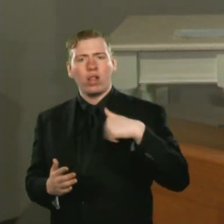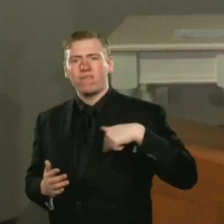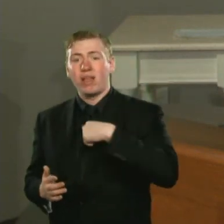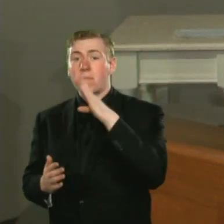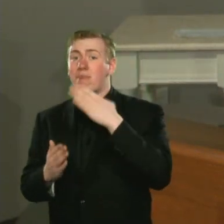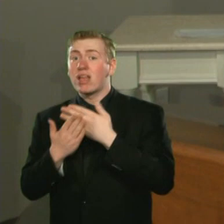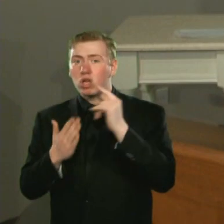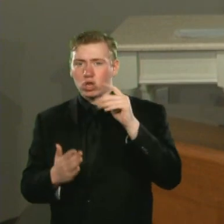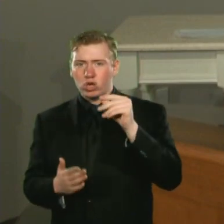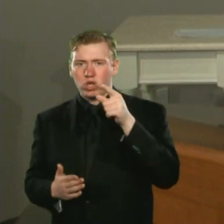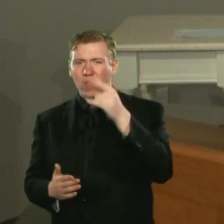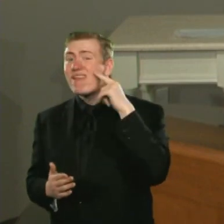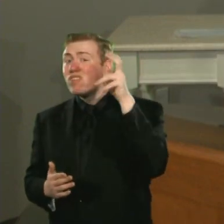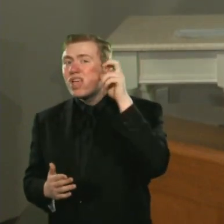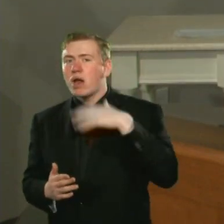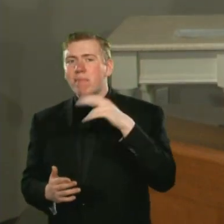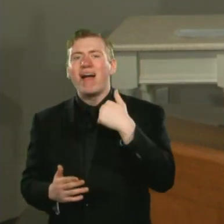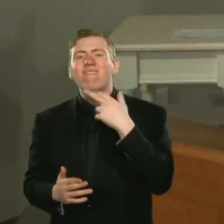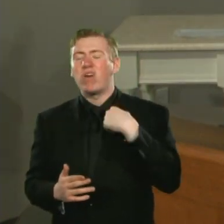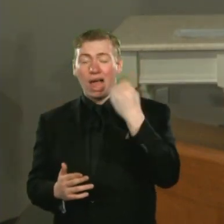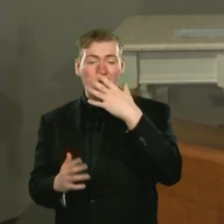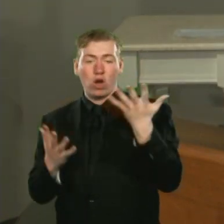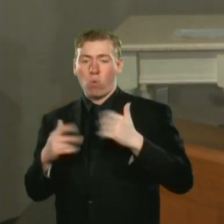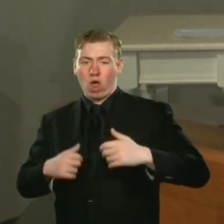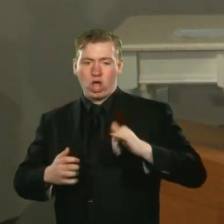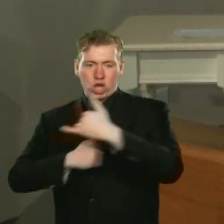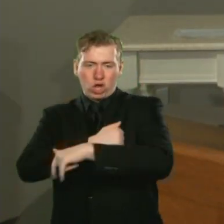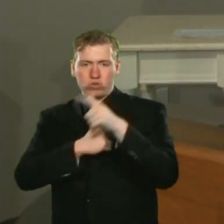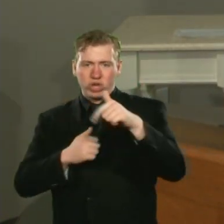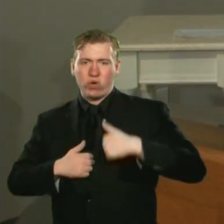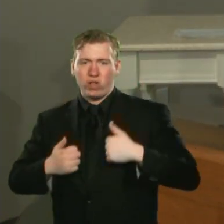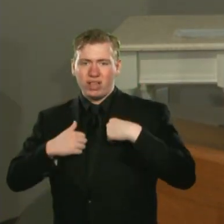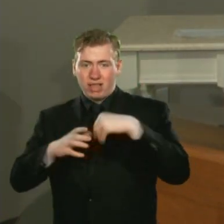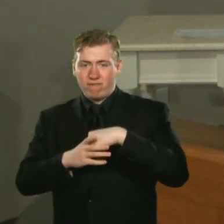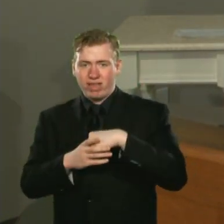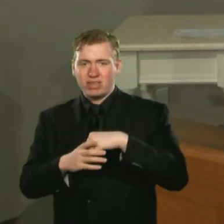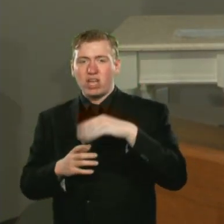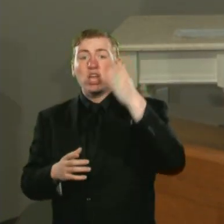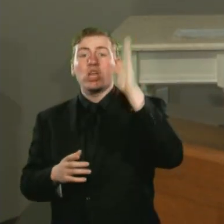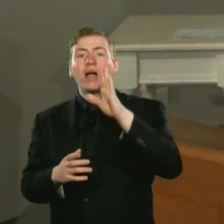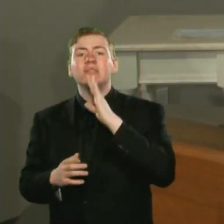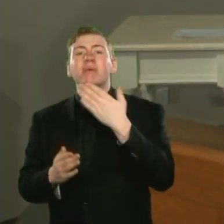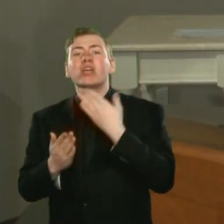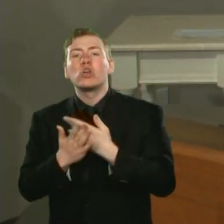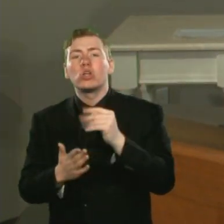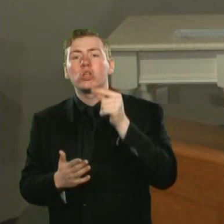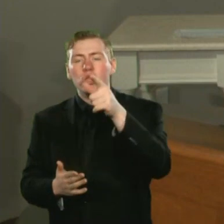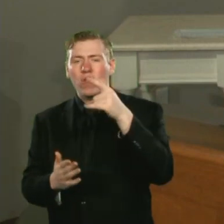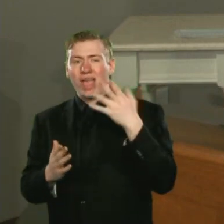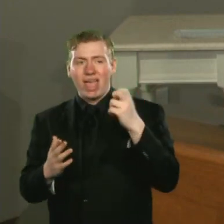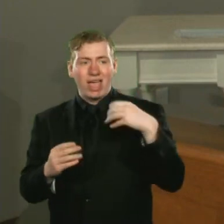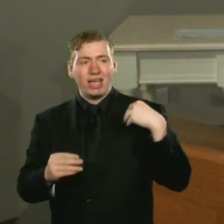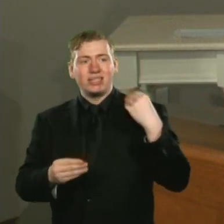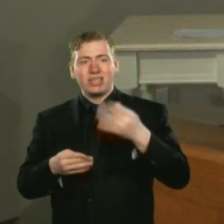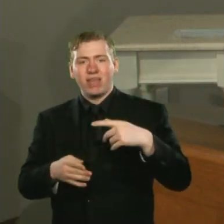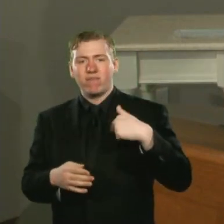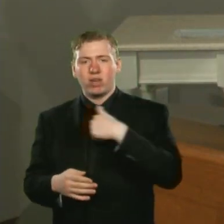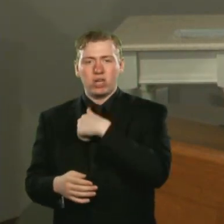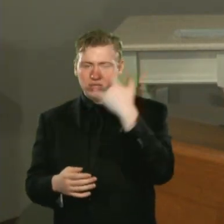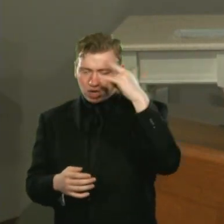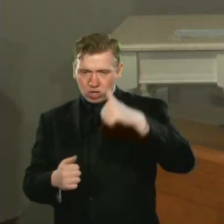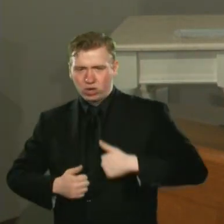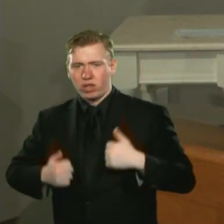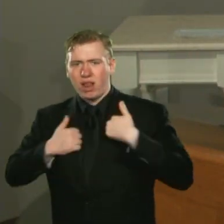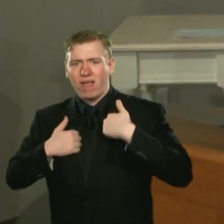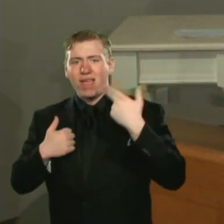you if you're listening to my voice, and I don't care what country you live in, God's been good to you. He's provided for us eternal life. He's provided for